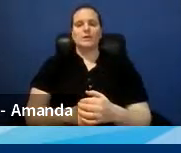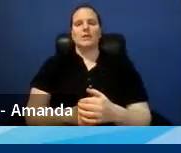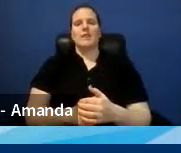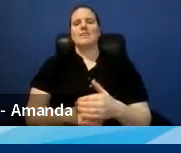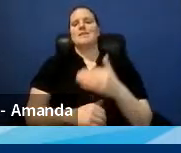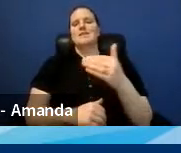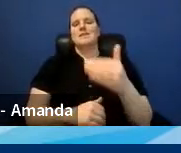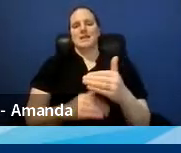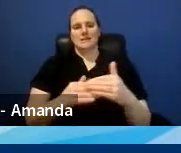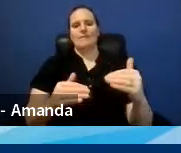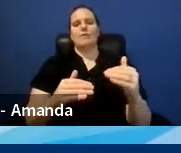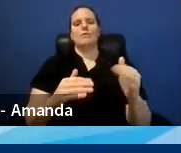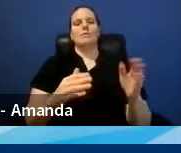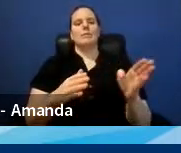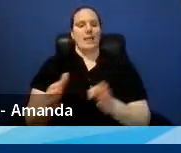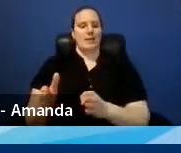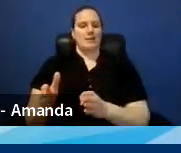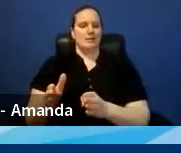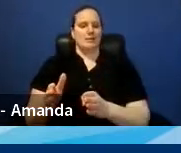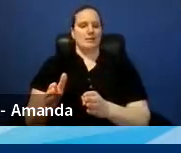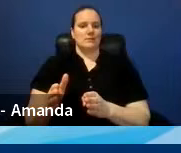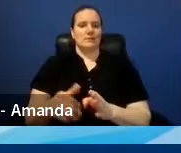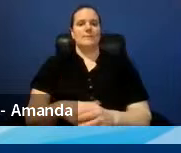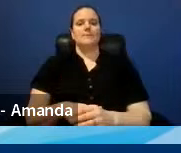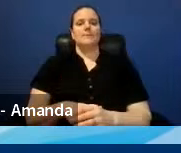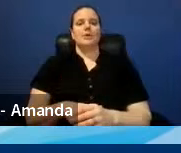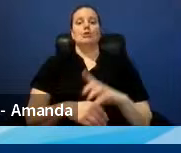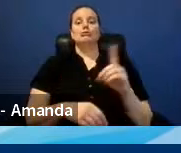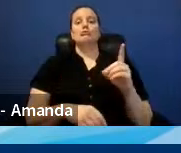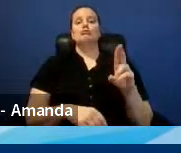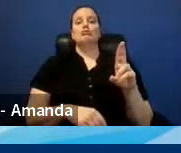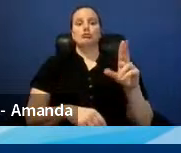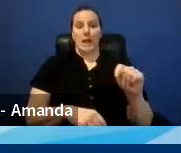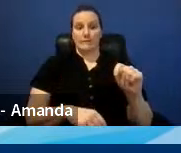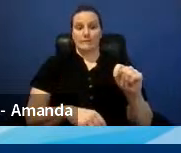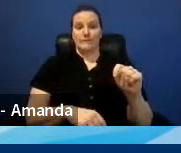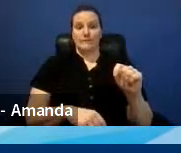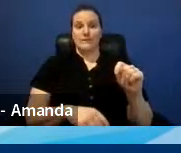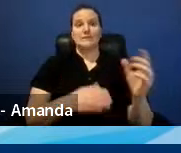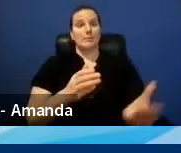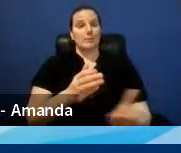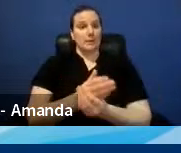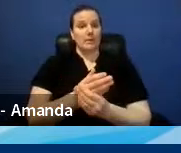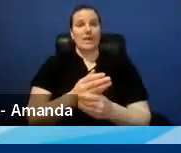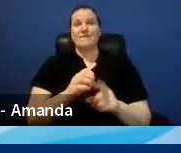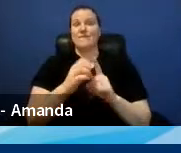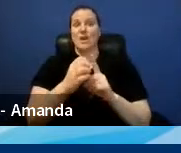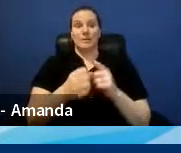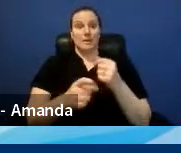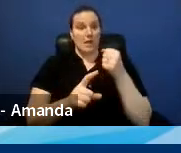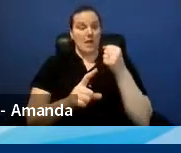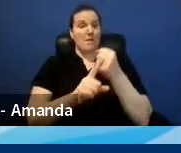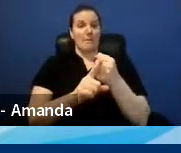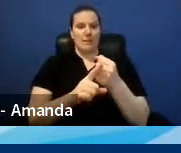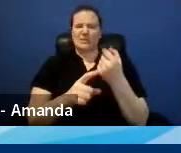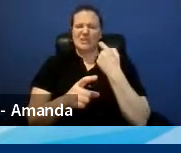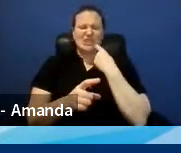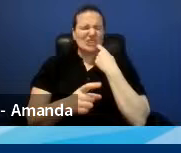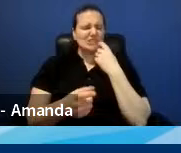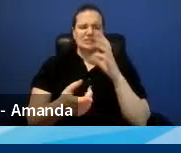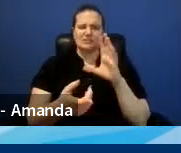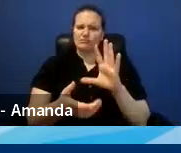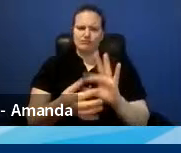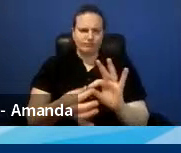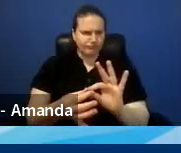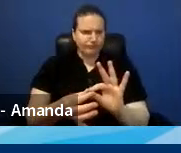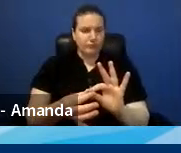level of planning down from the draft supplemental environmental impact statement that we just discussed. We're going to